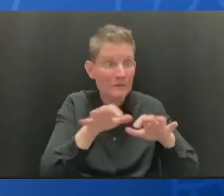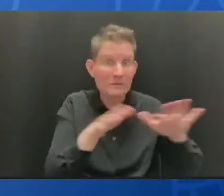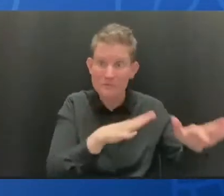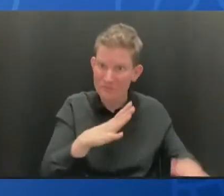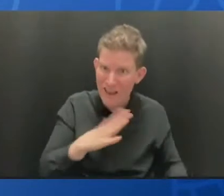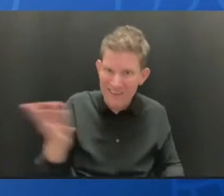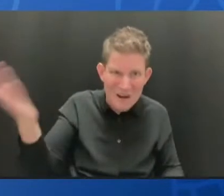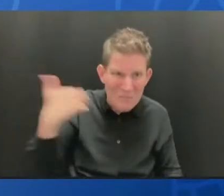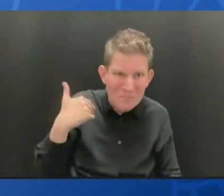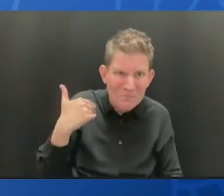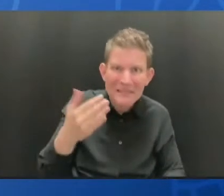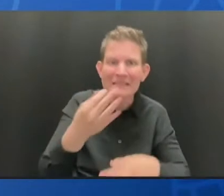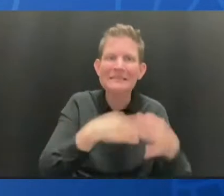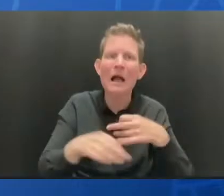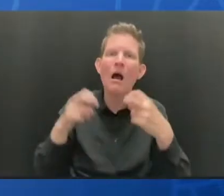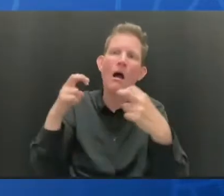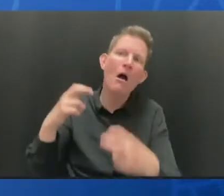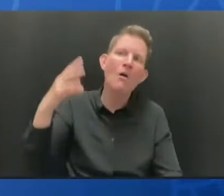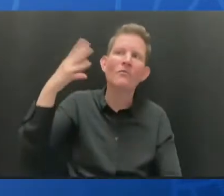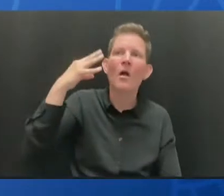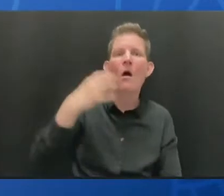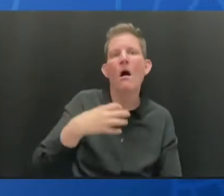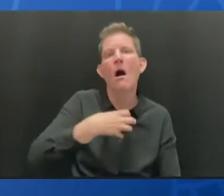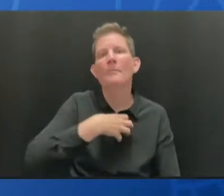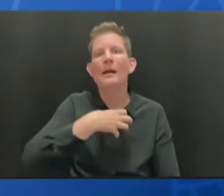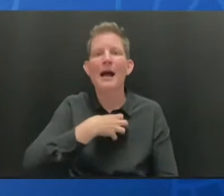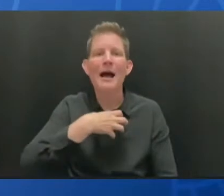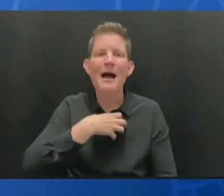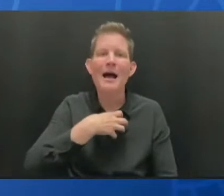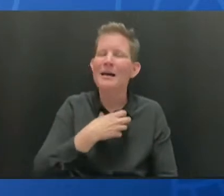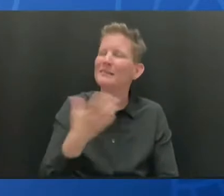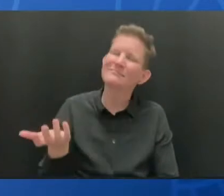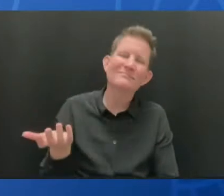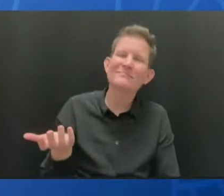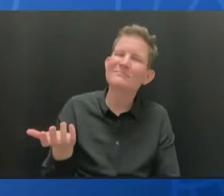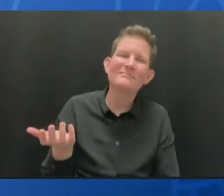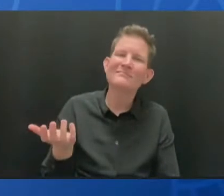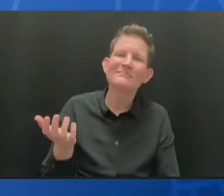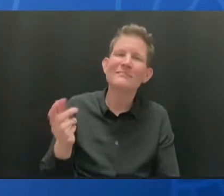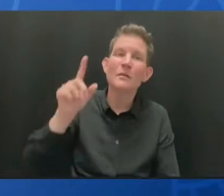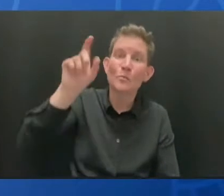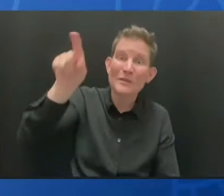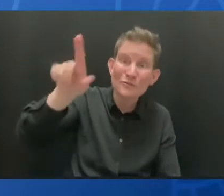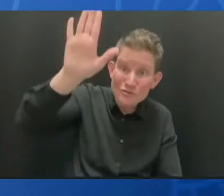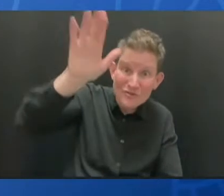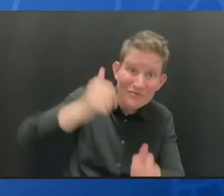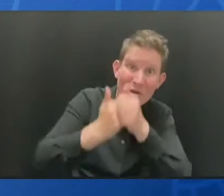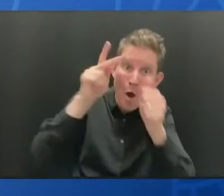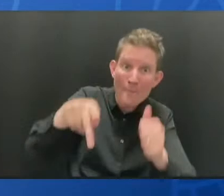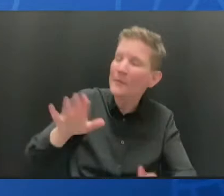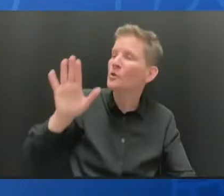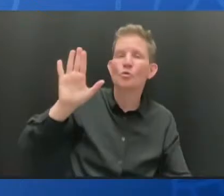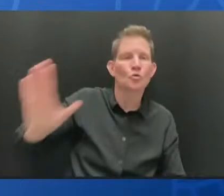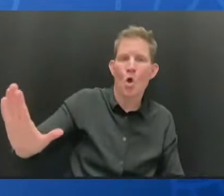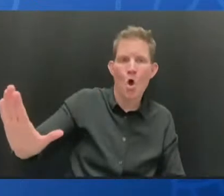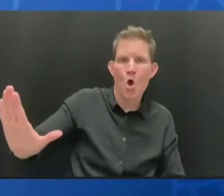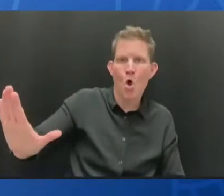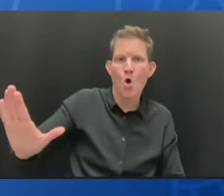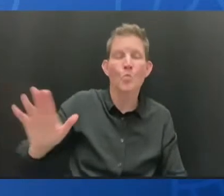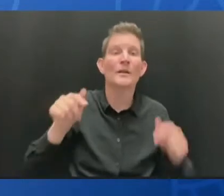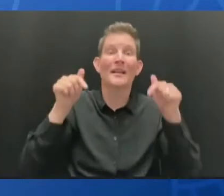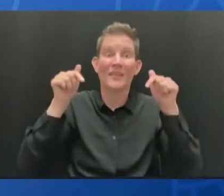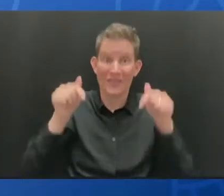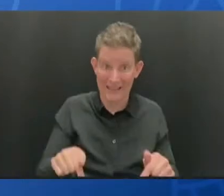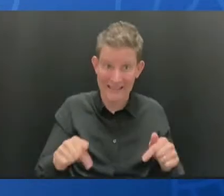and complaining. Tammy, And that's one follow-up, please. the real story is that this is succeeding, and I think we should all at least have the courage to embrace